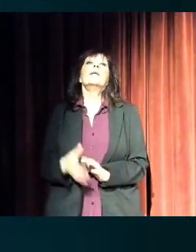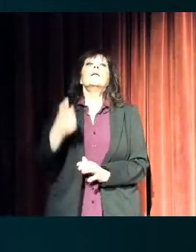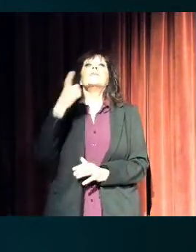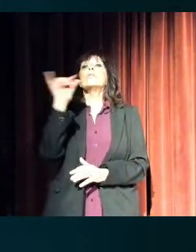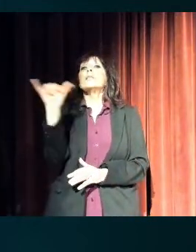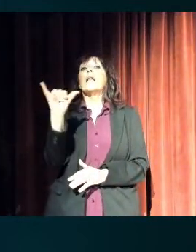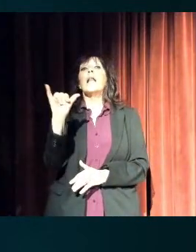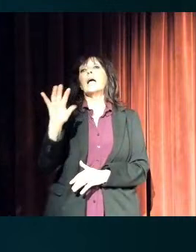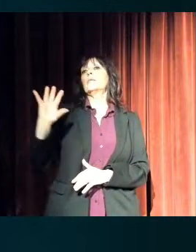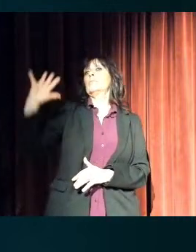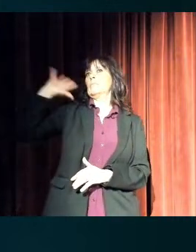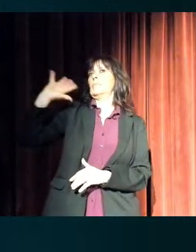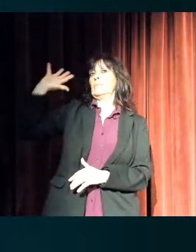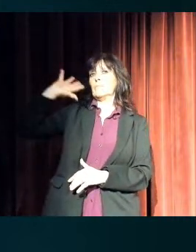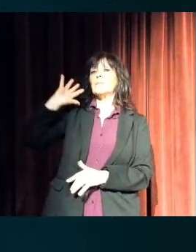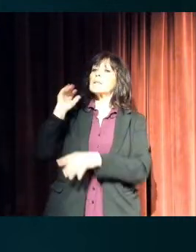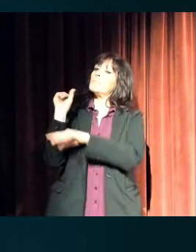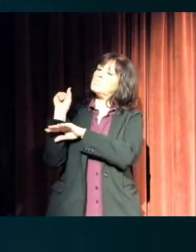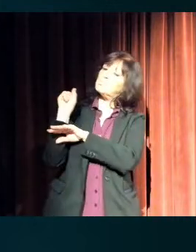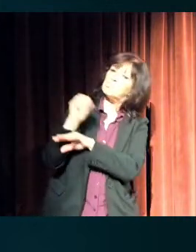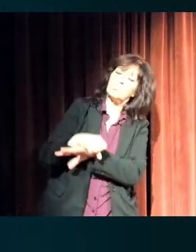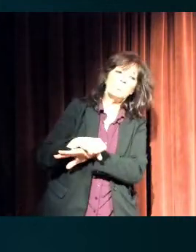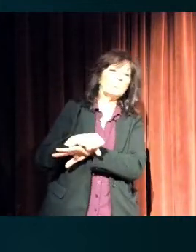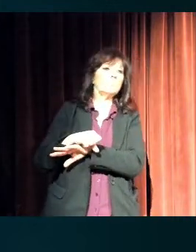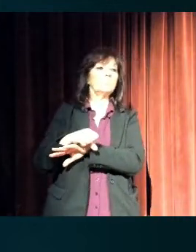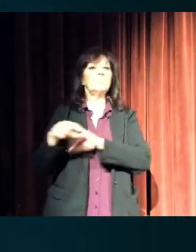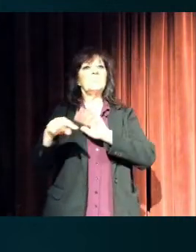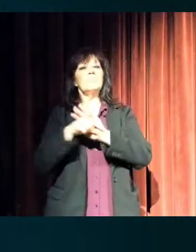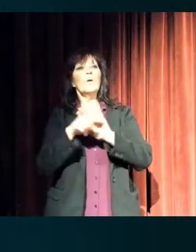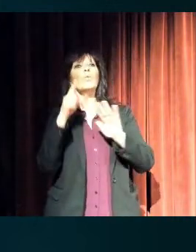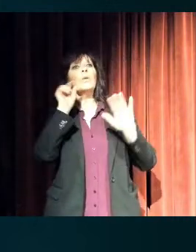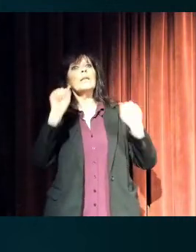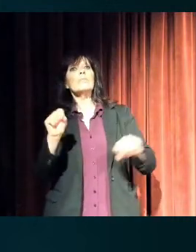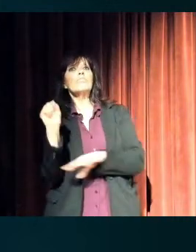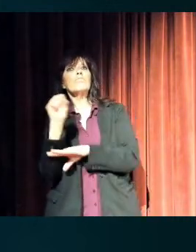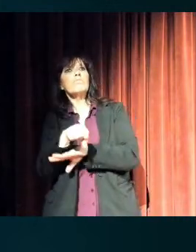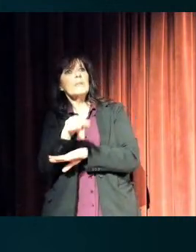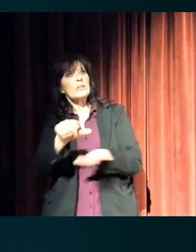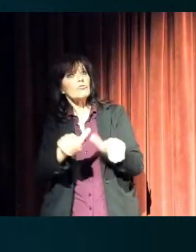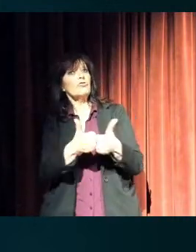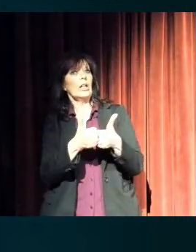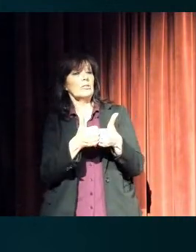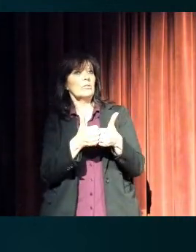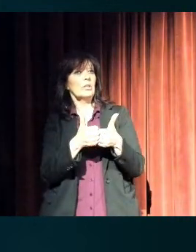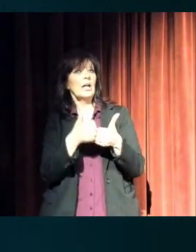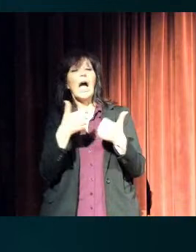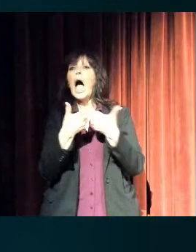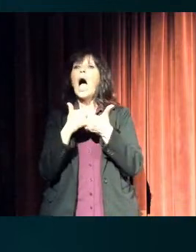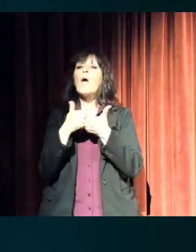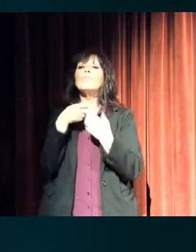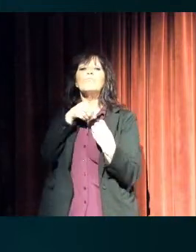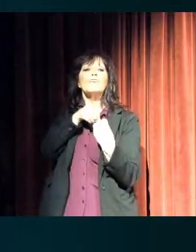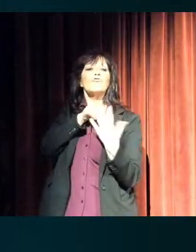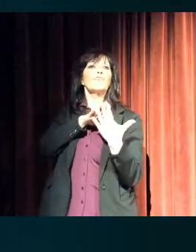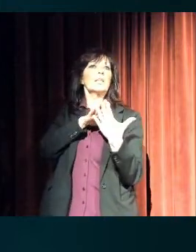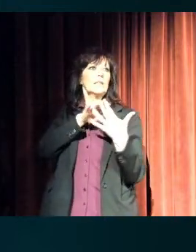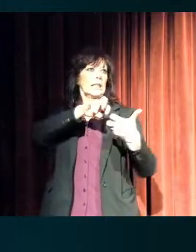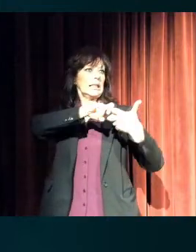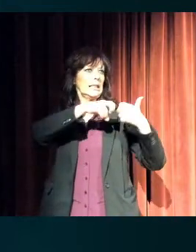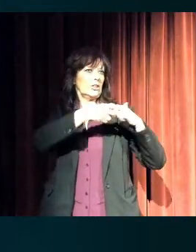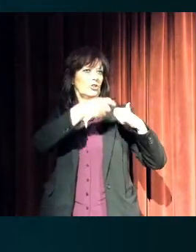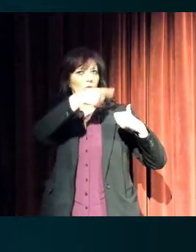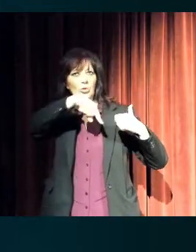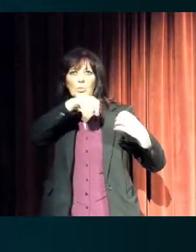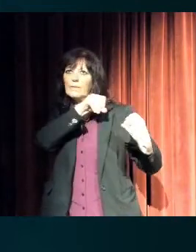Just like past generations overcame adversity, we will overcome these challenges by addressing the fundamental issues we